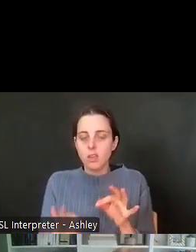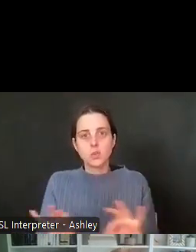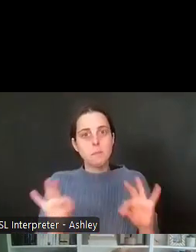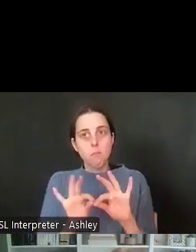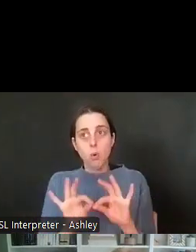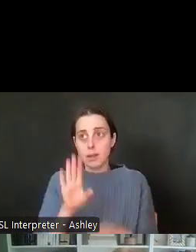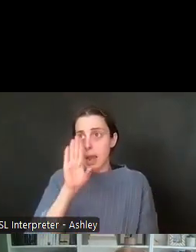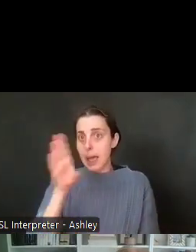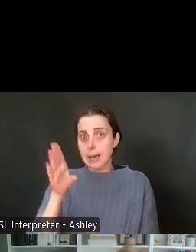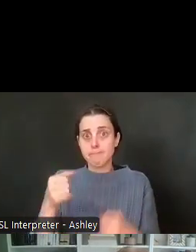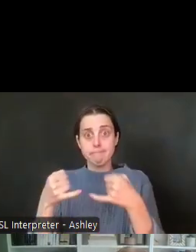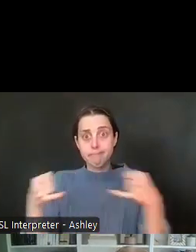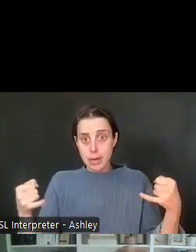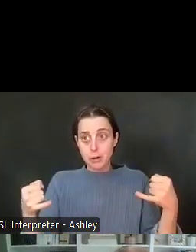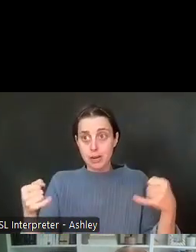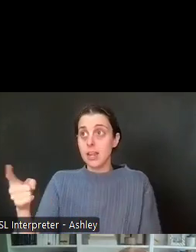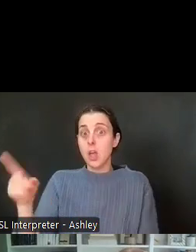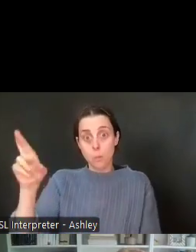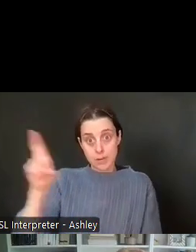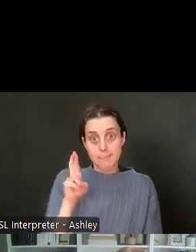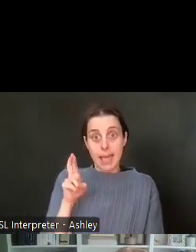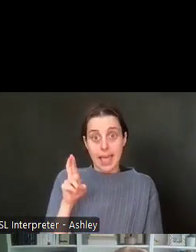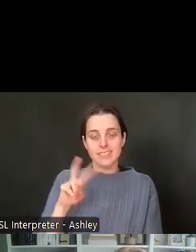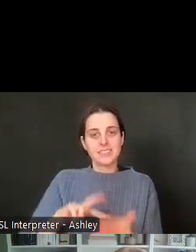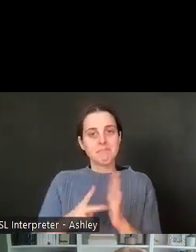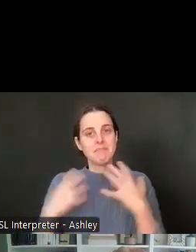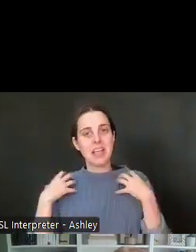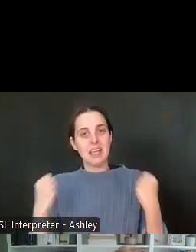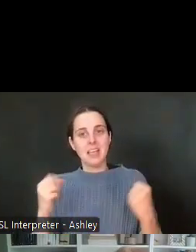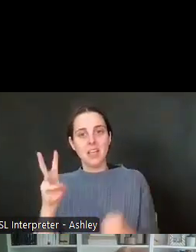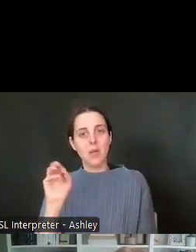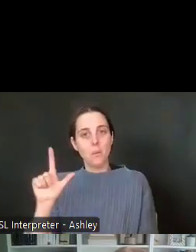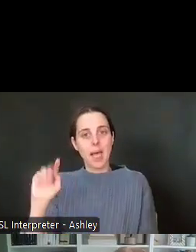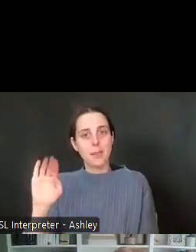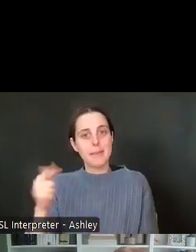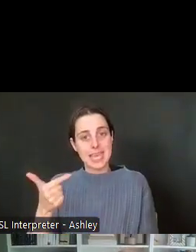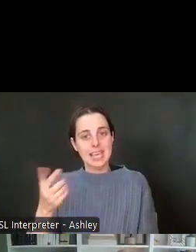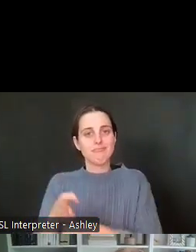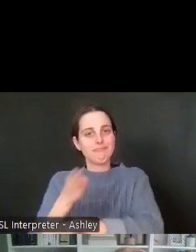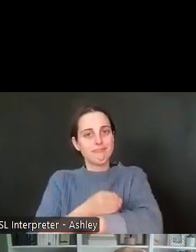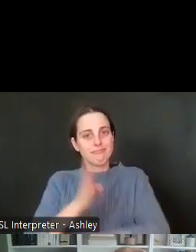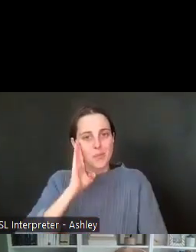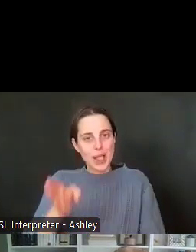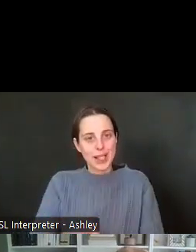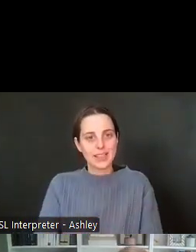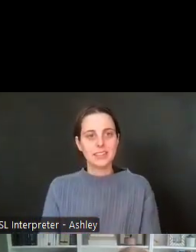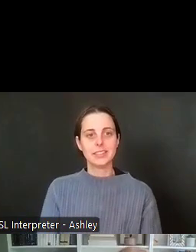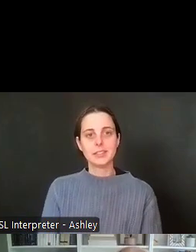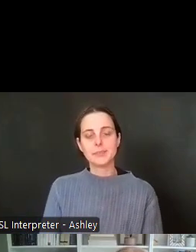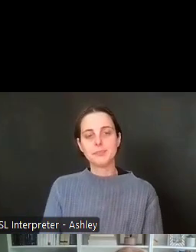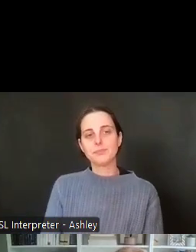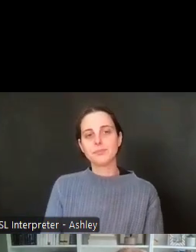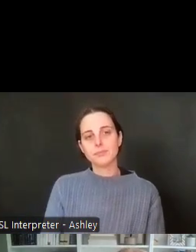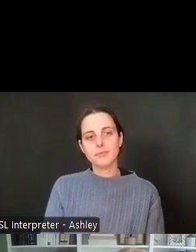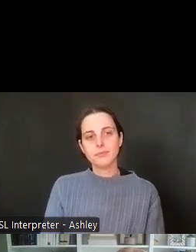your well-being will be higher. Let's look at some of the boundaries that are most often not clear in